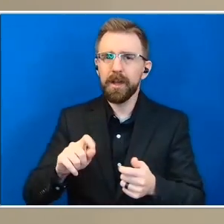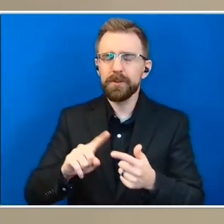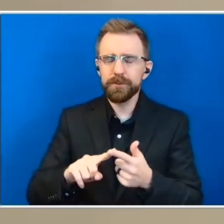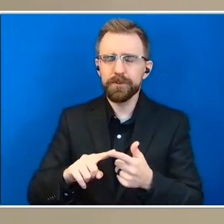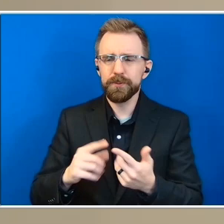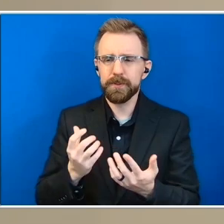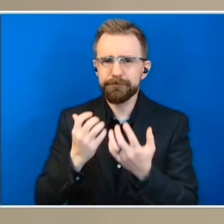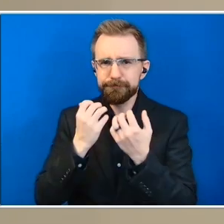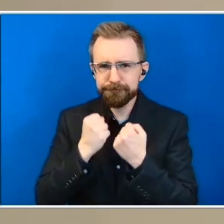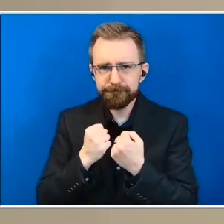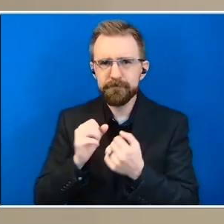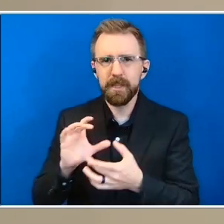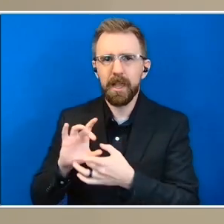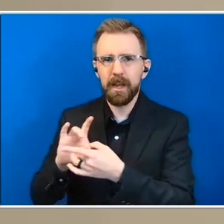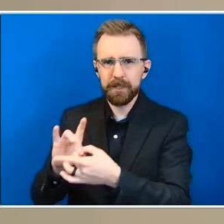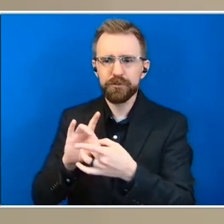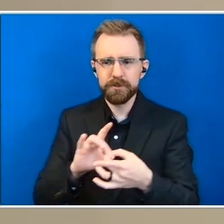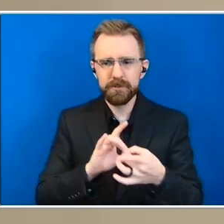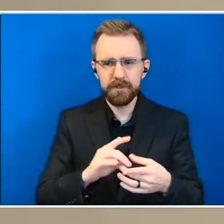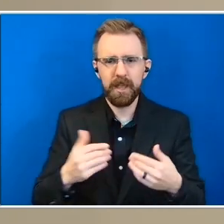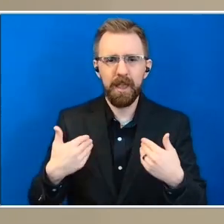connection, having a